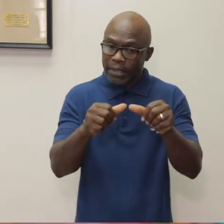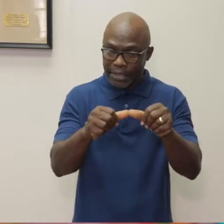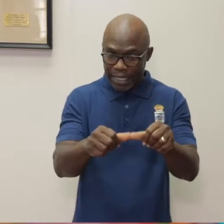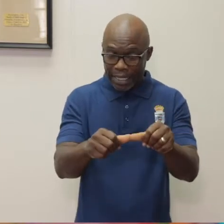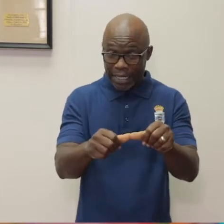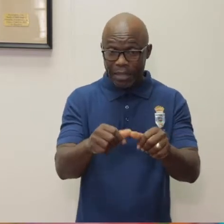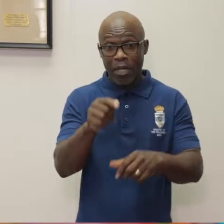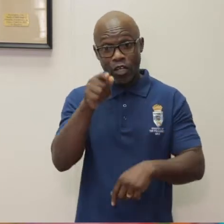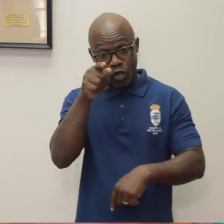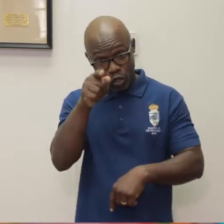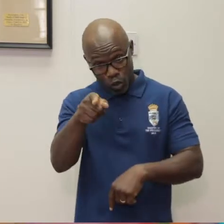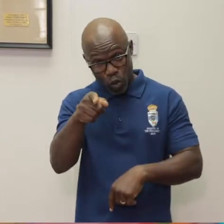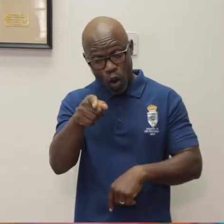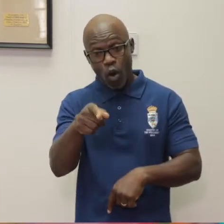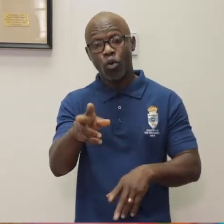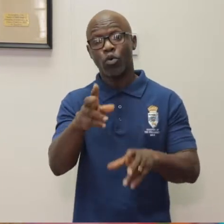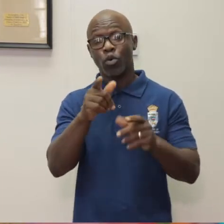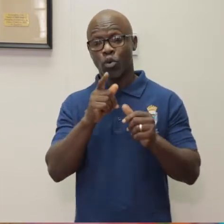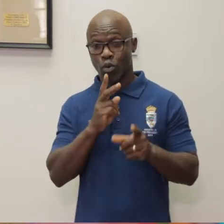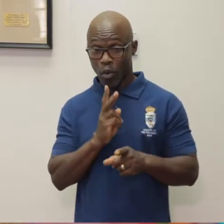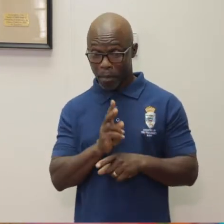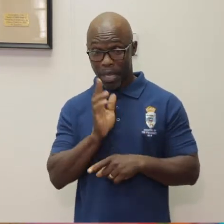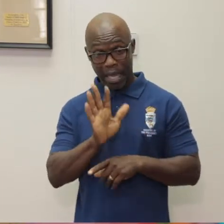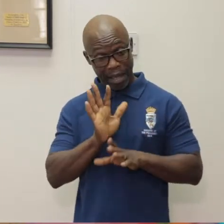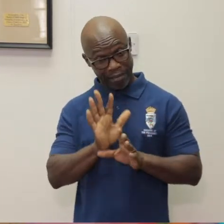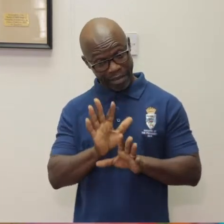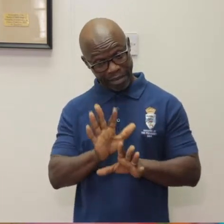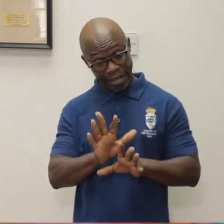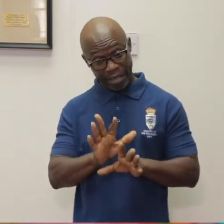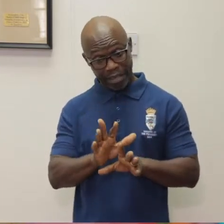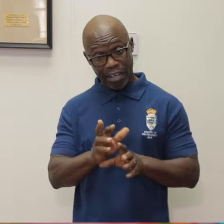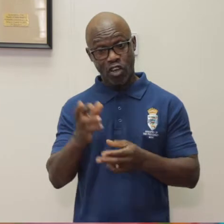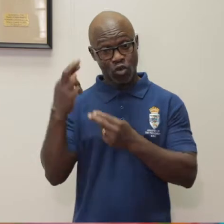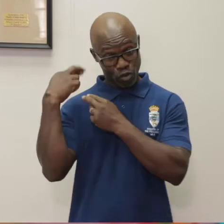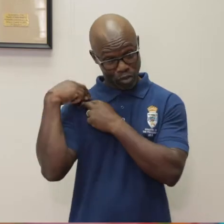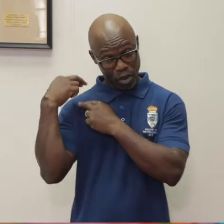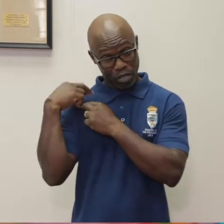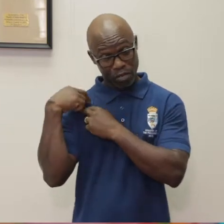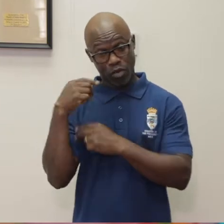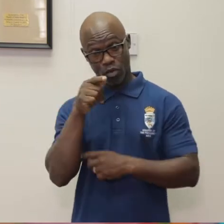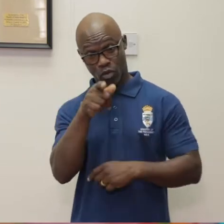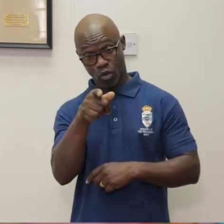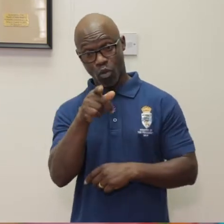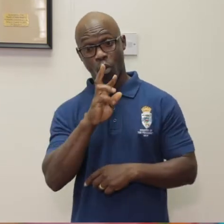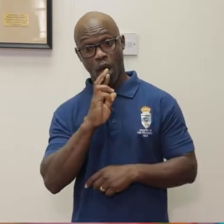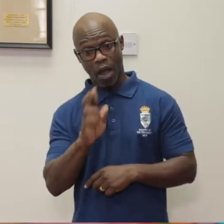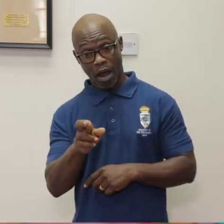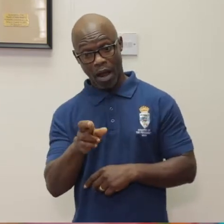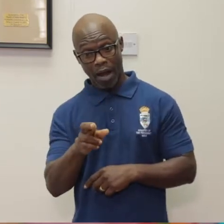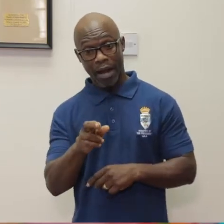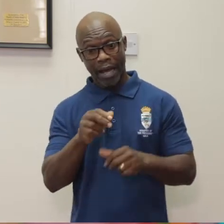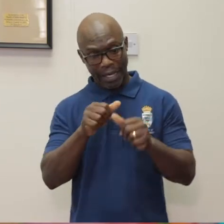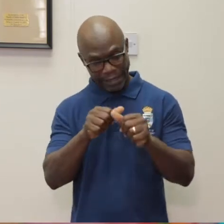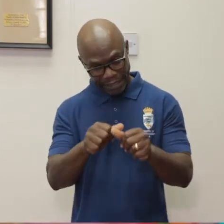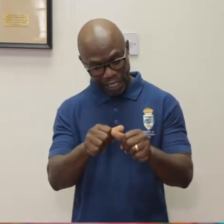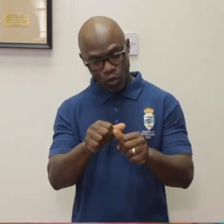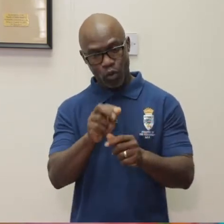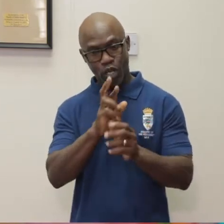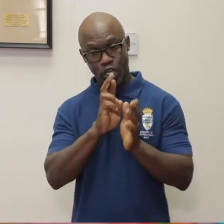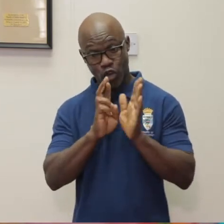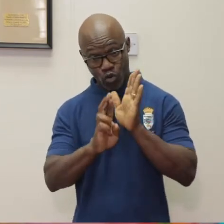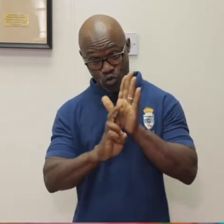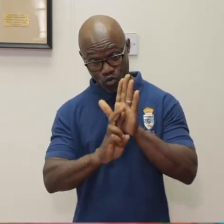daily behavior. The more responsible you are and comply with the guidelines,